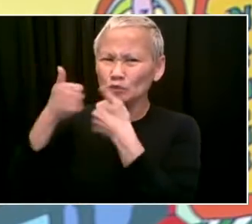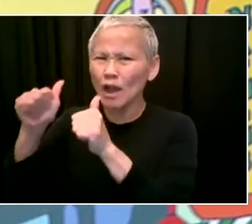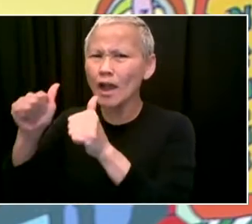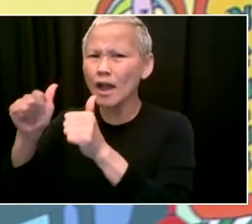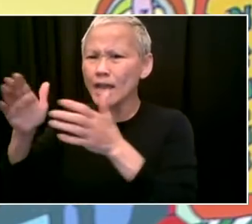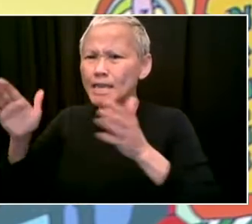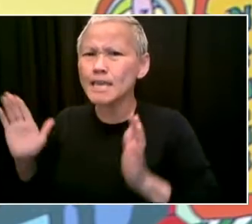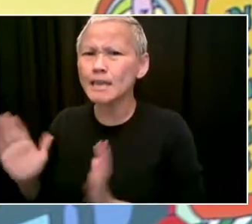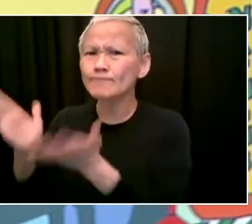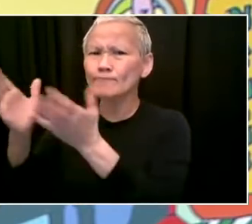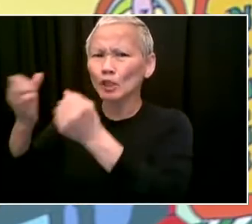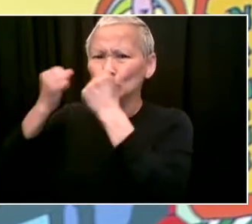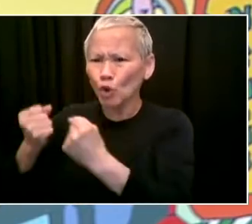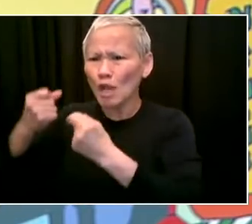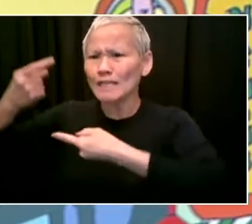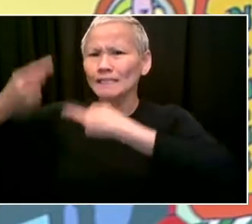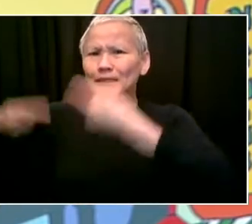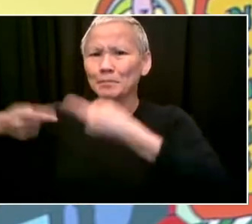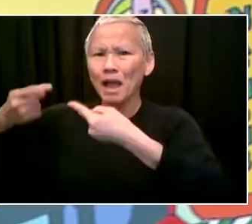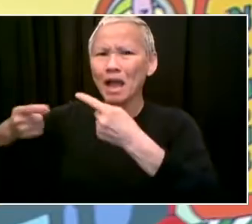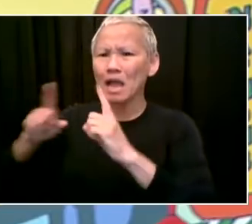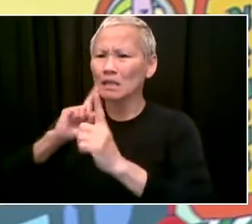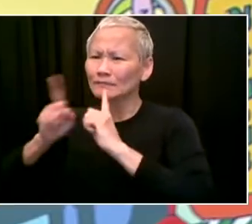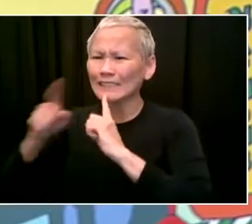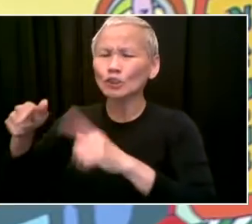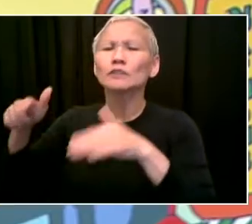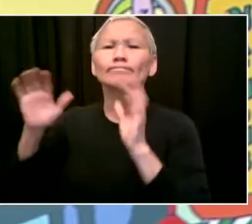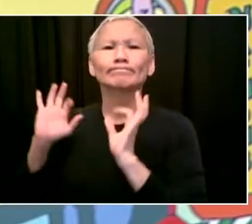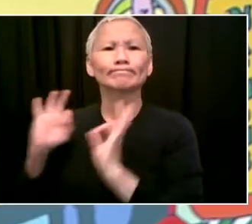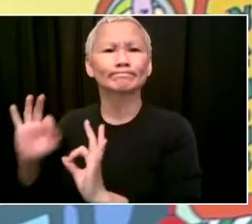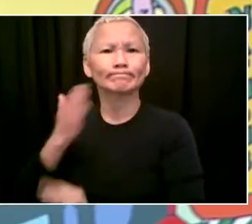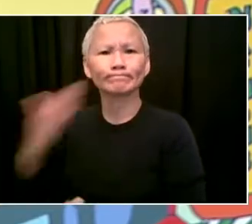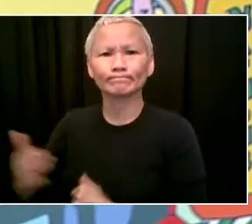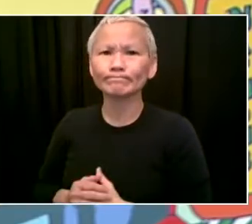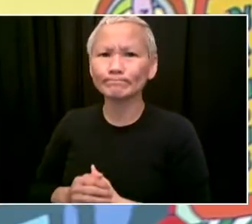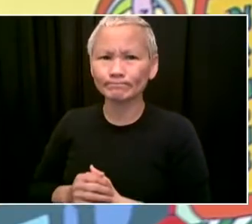Well, yeah. I could see the pain in your face at times.